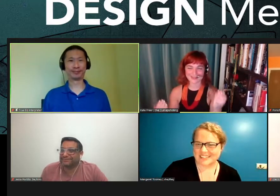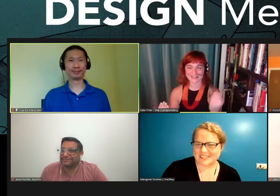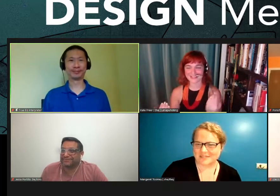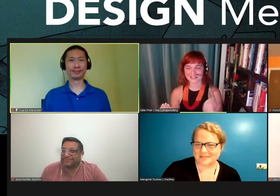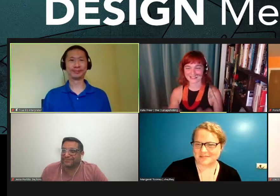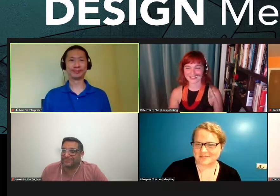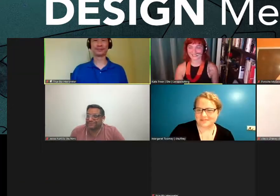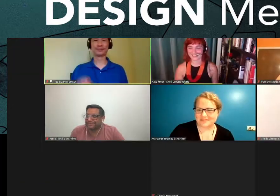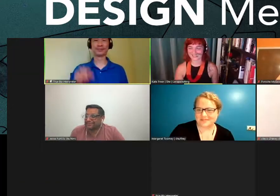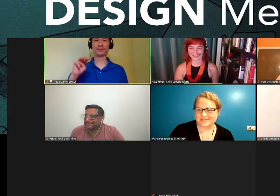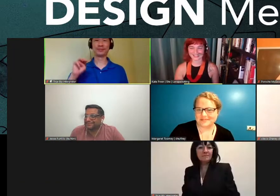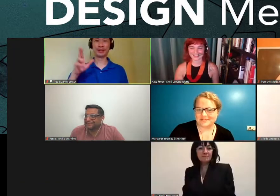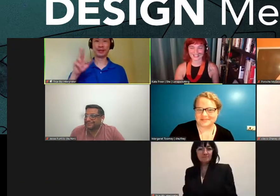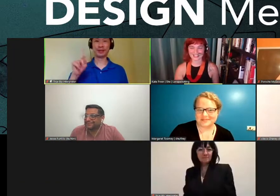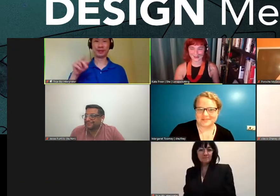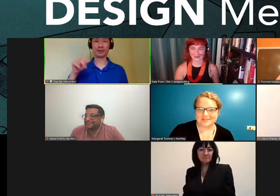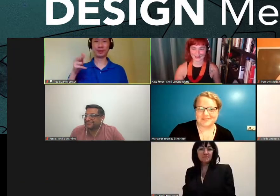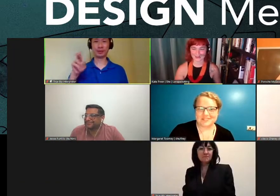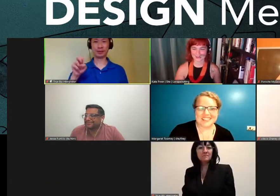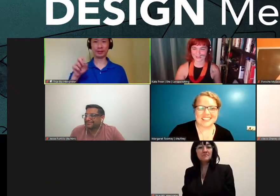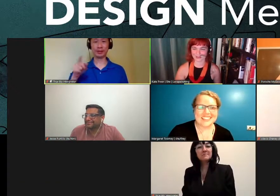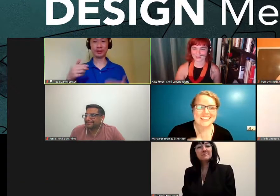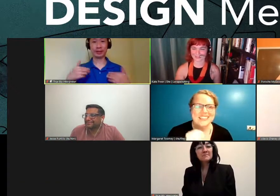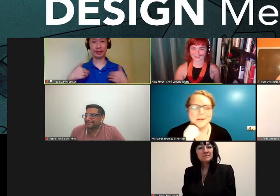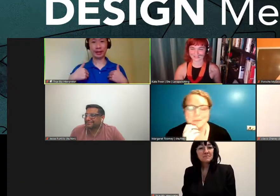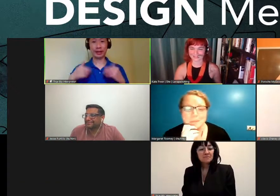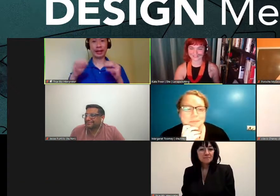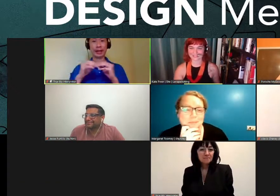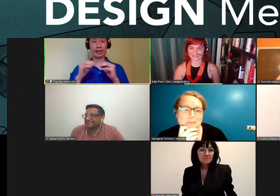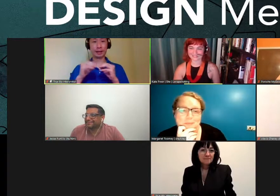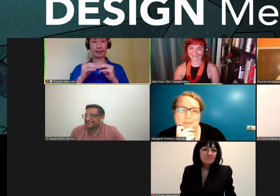Margaret or Portia, do you have a collaborative model?